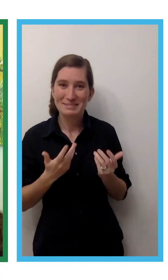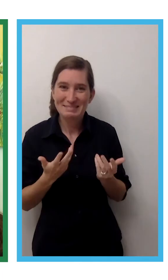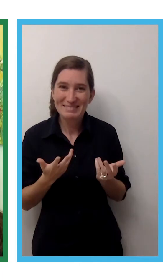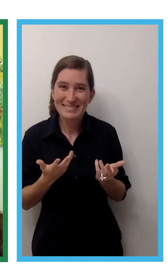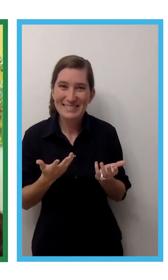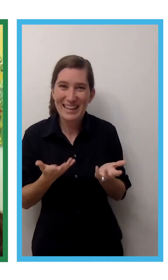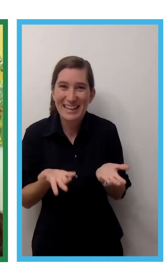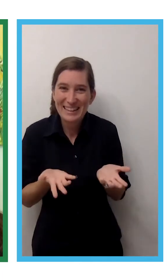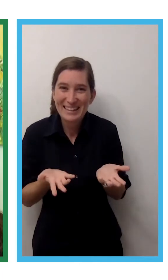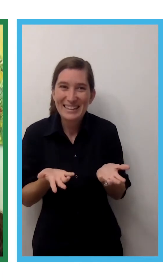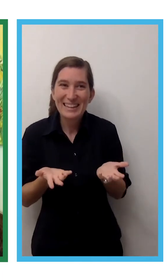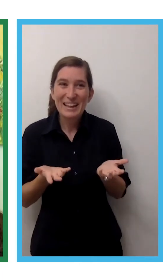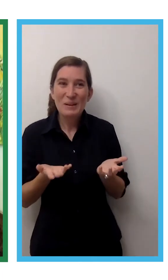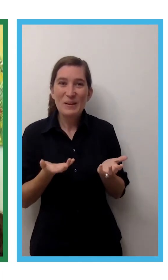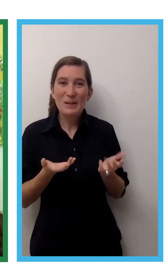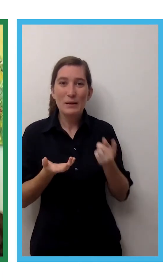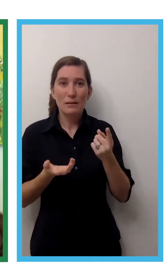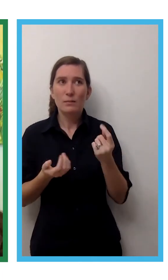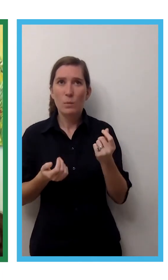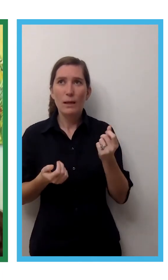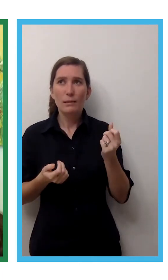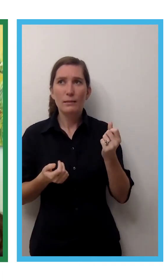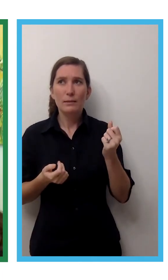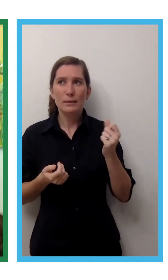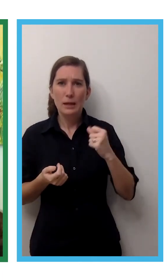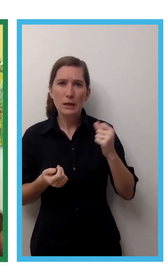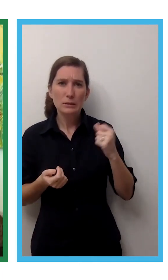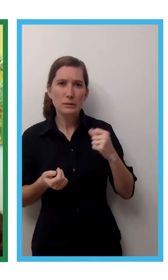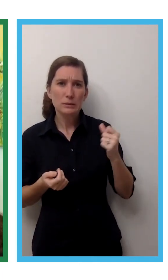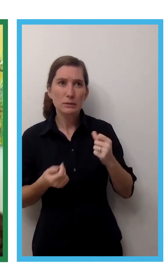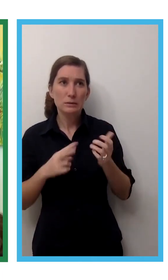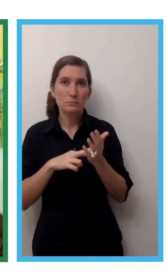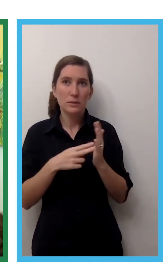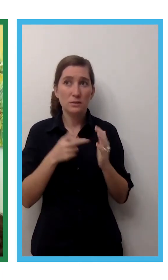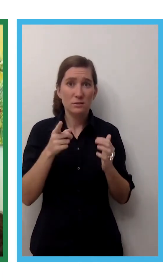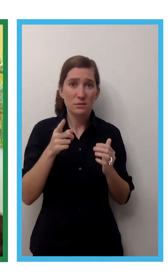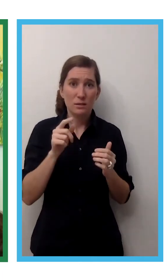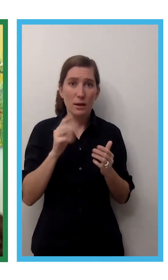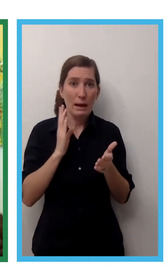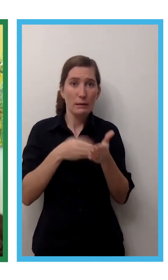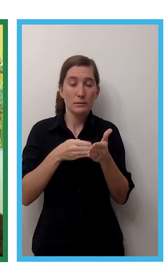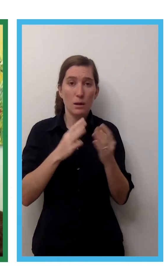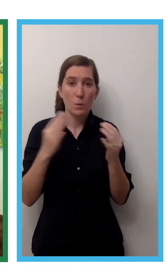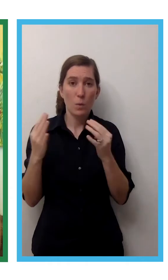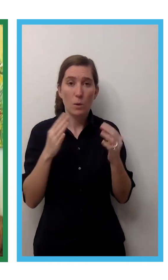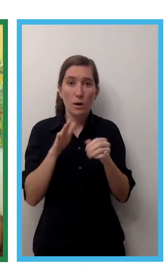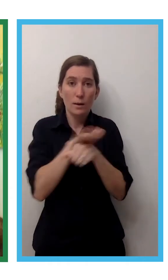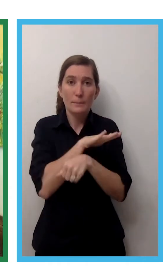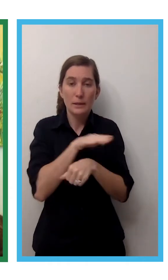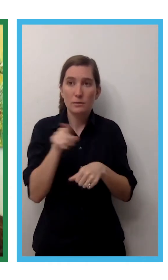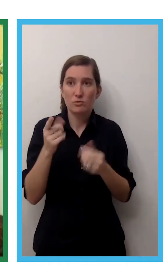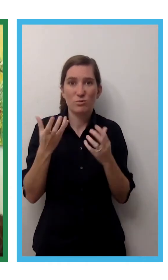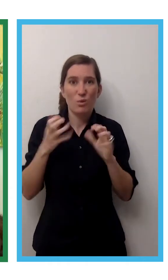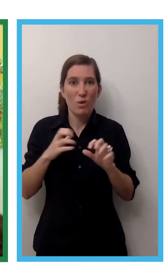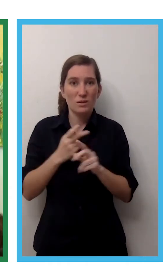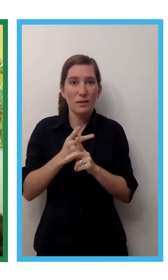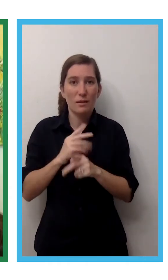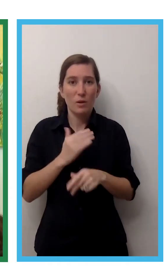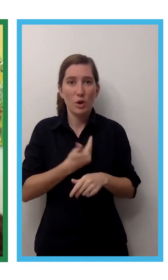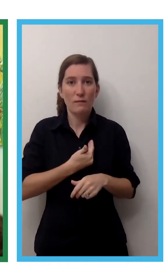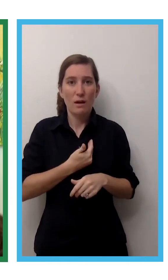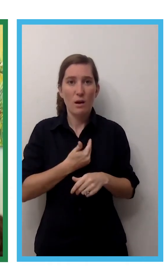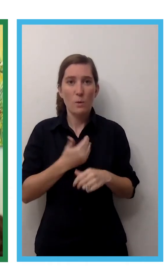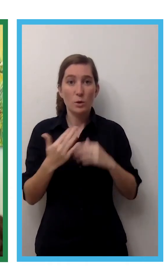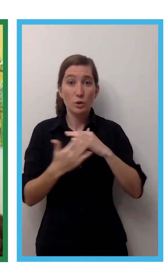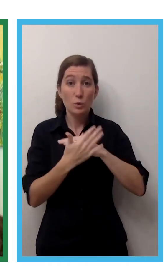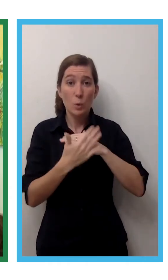she's completely anti-war. She's, you know, she doesn't want to take care of our shores and keep us safe. Right. Yeah. So, I mean, there's that kind